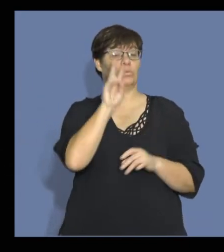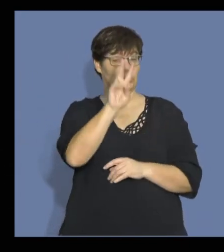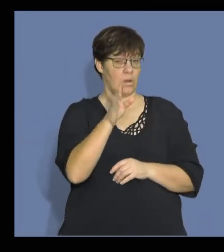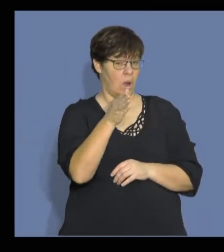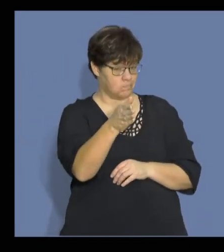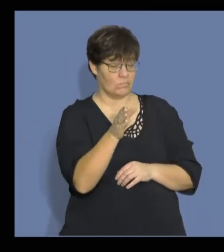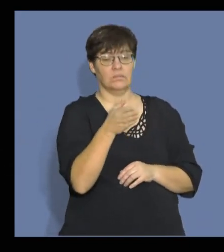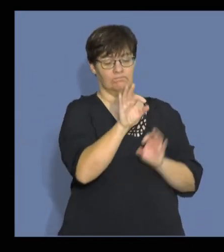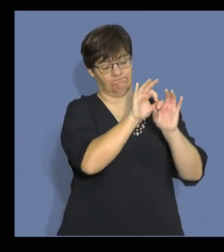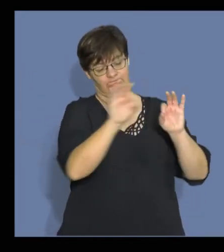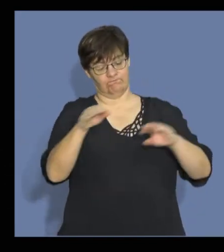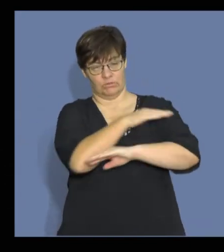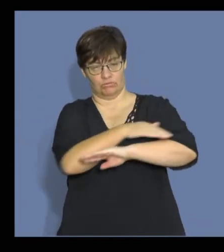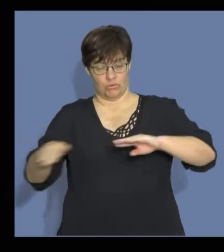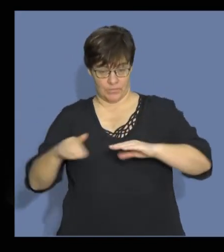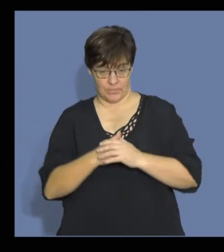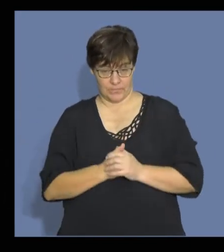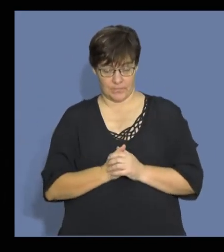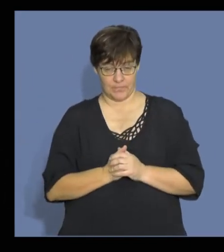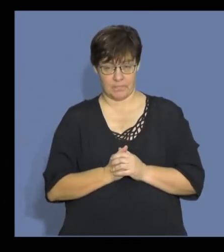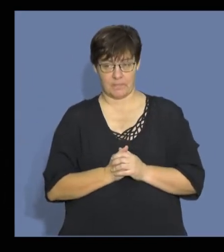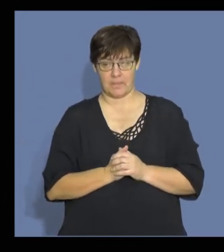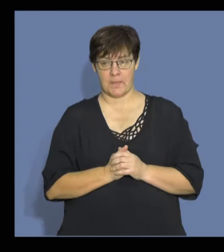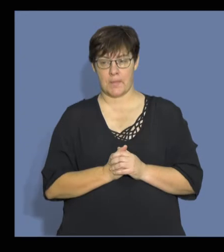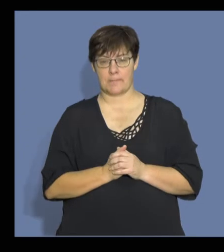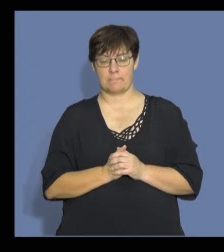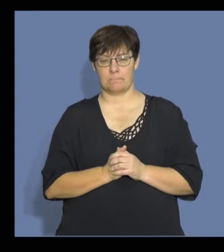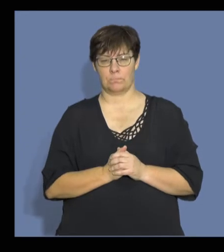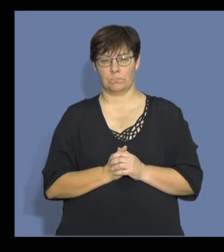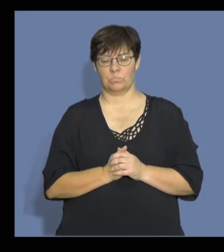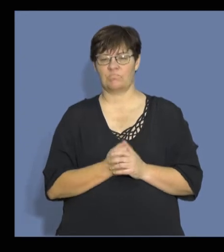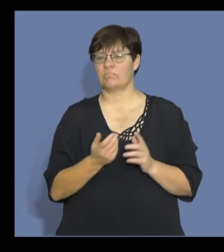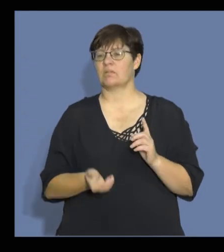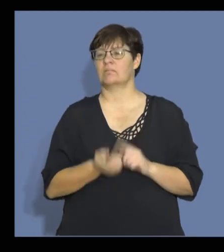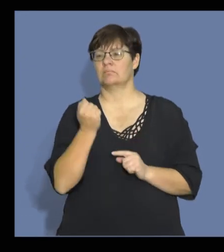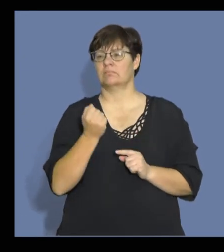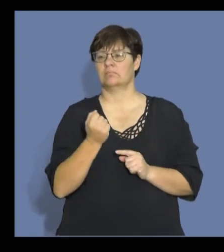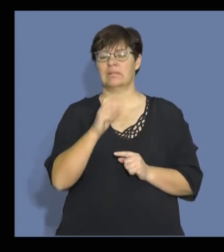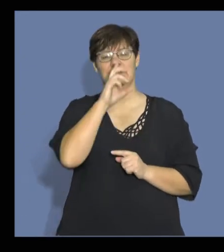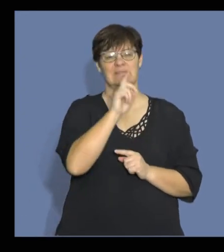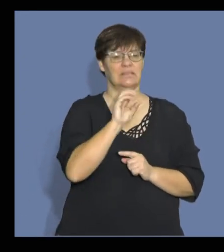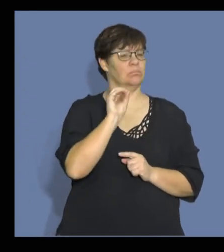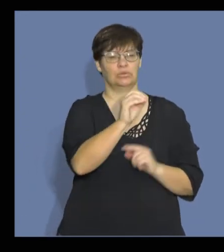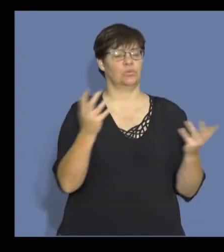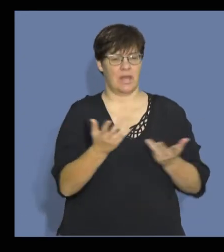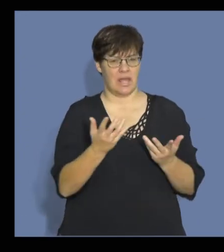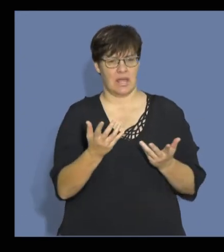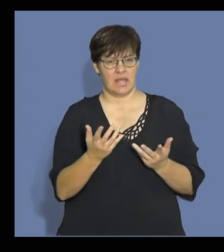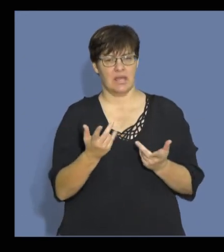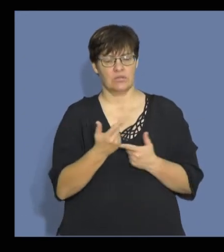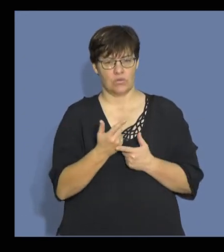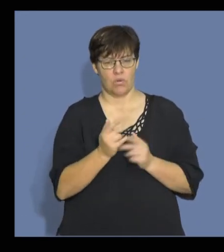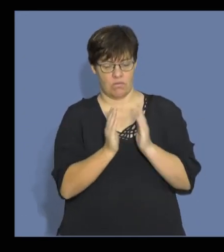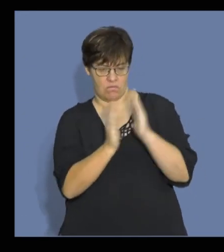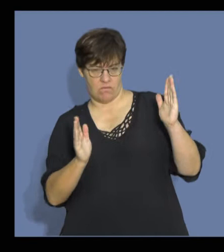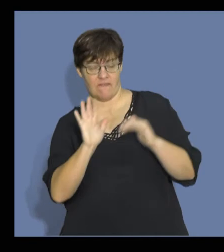be 2. All right, so now I somehow need to find where must I put D so that the